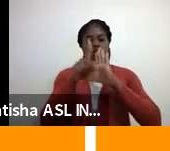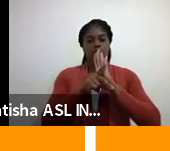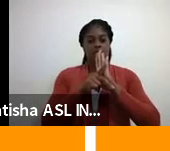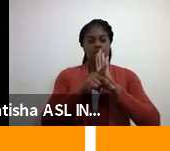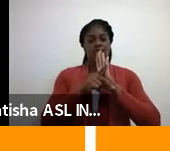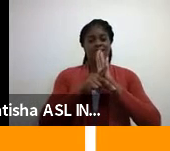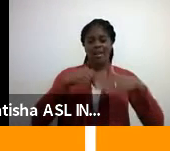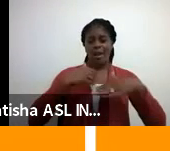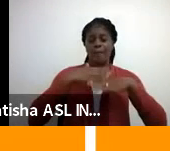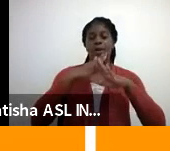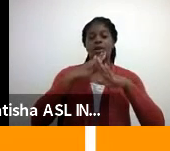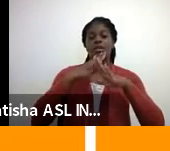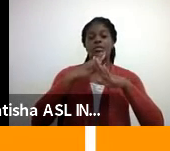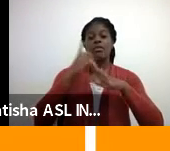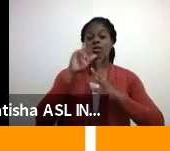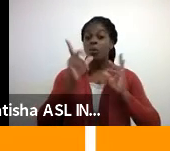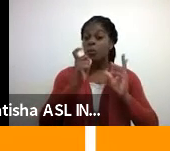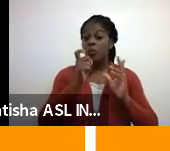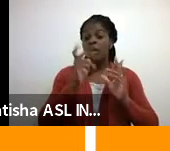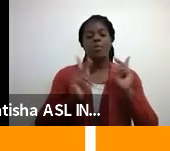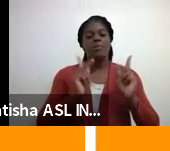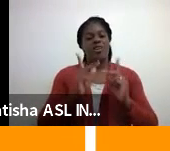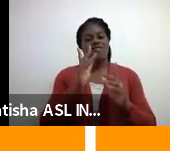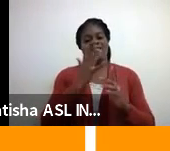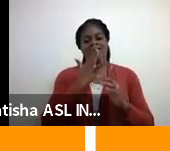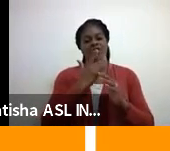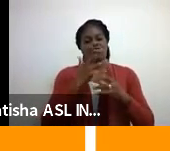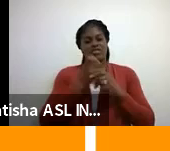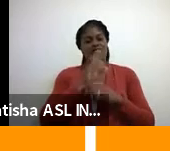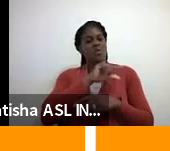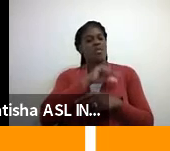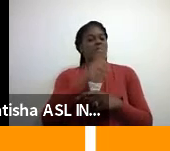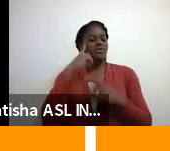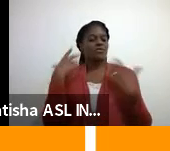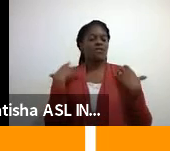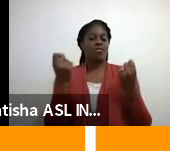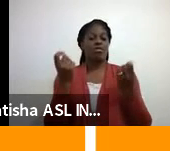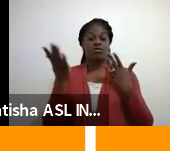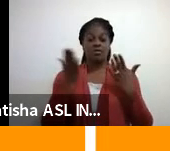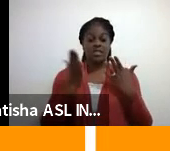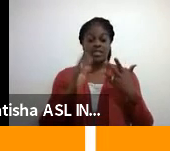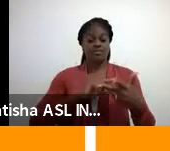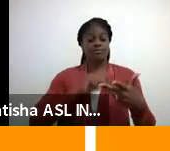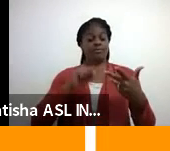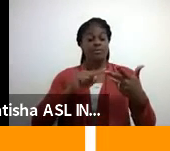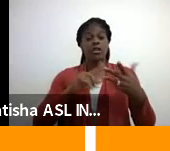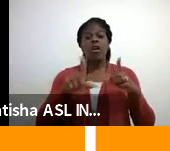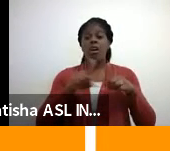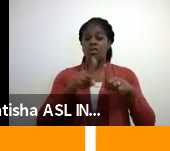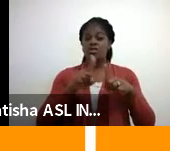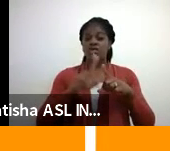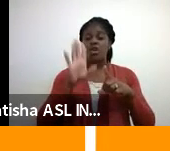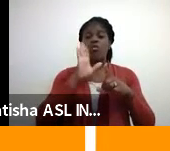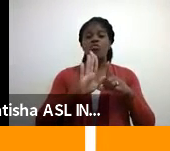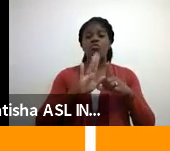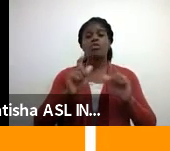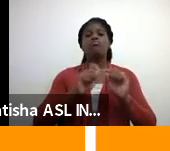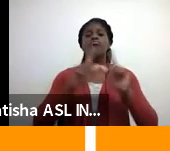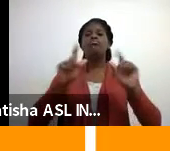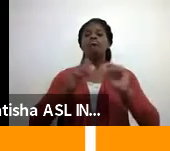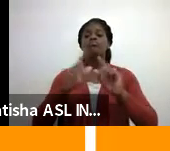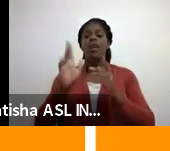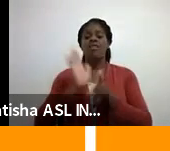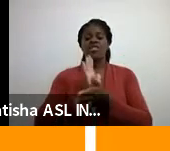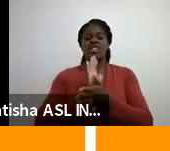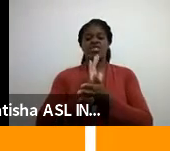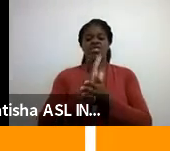that are barriers for people of color to receive quality mental health services. We will also be interspersing videos of members